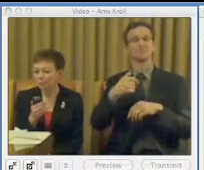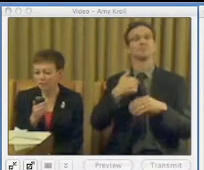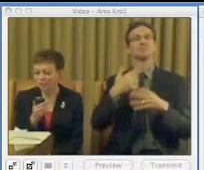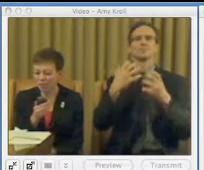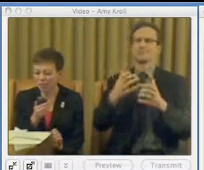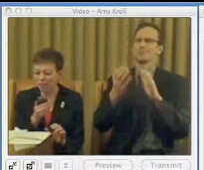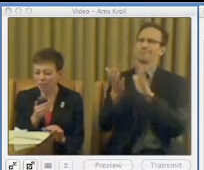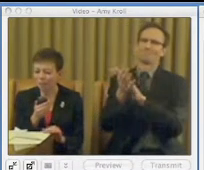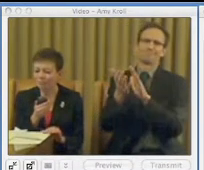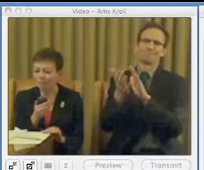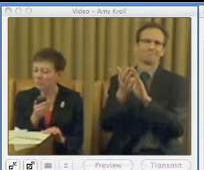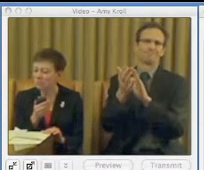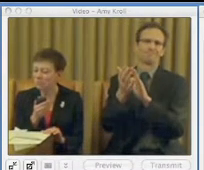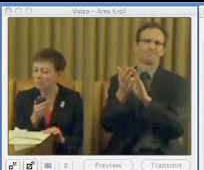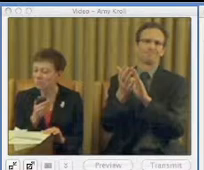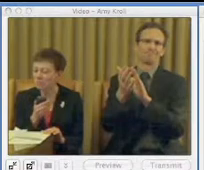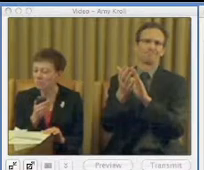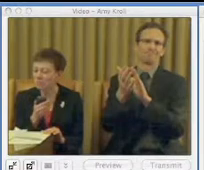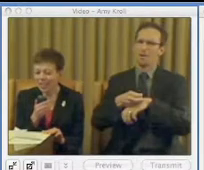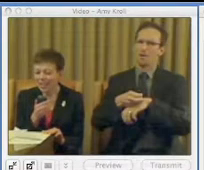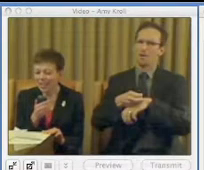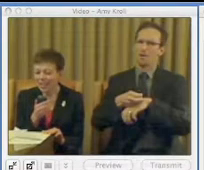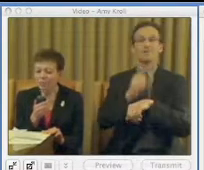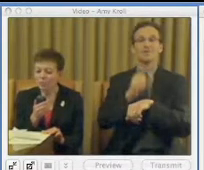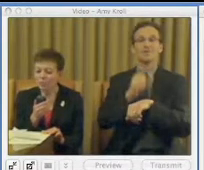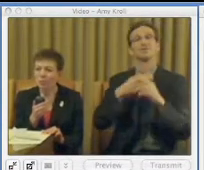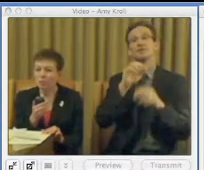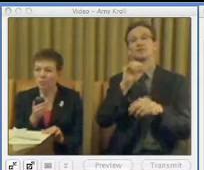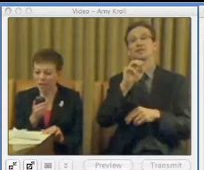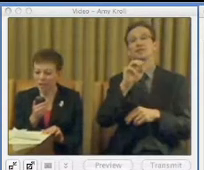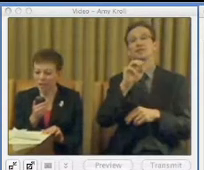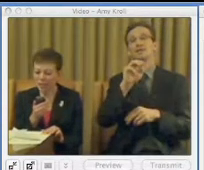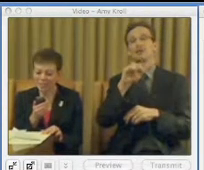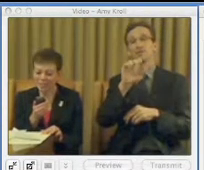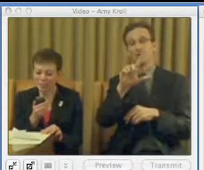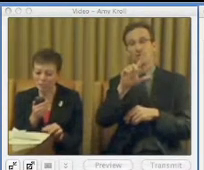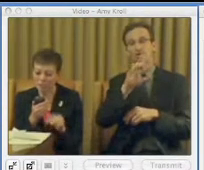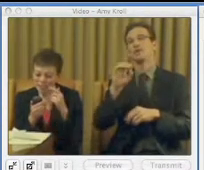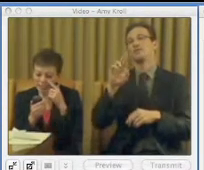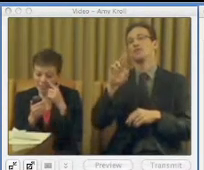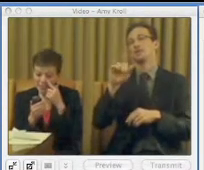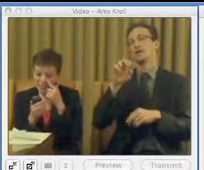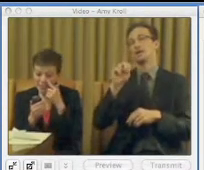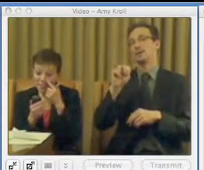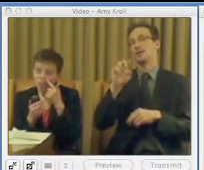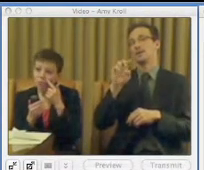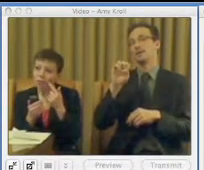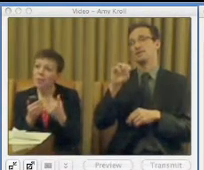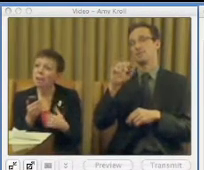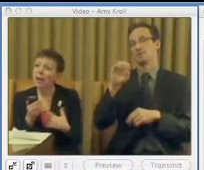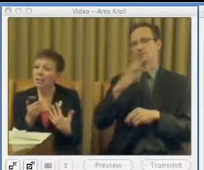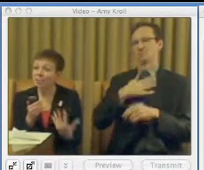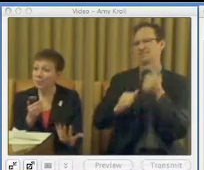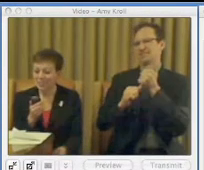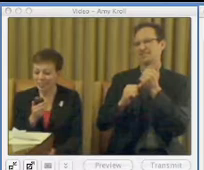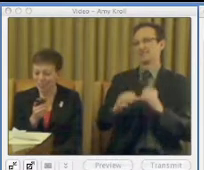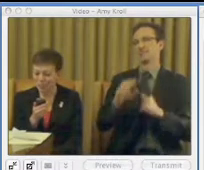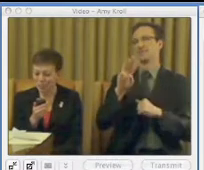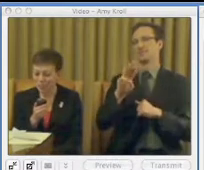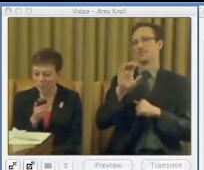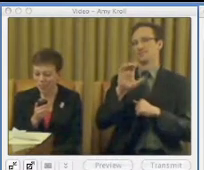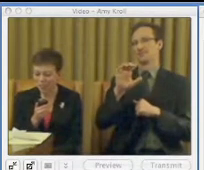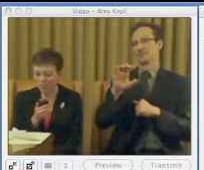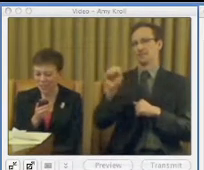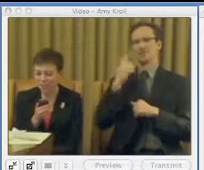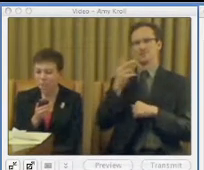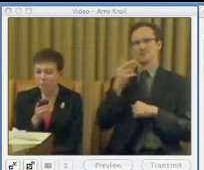Specifically, I'd like to acknowledge the hard work of Amy Kroll, Marie Center, and Robin Demko, my assistant at WCCDS, for